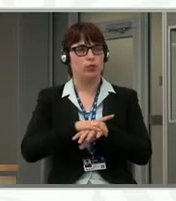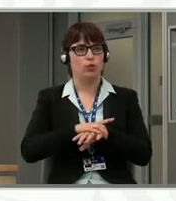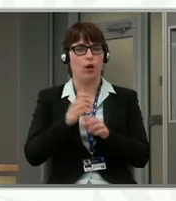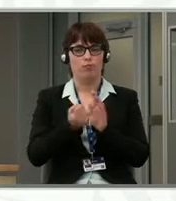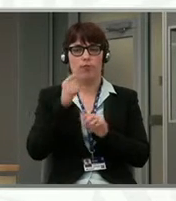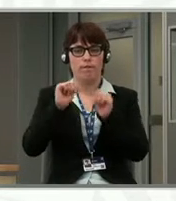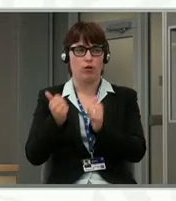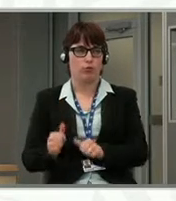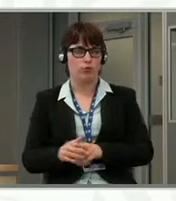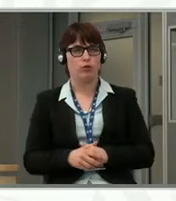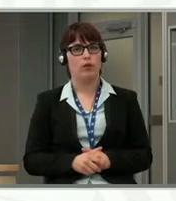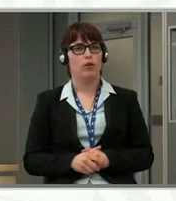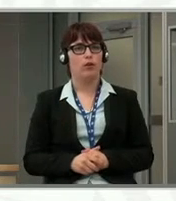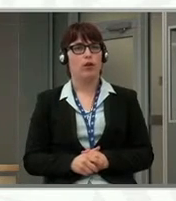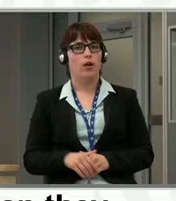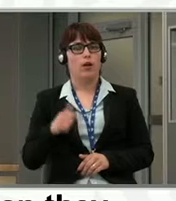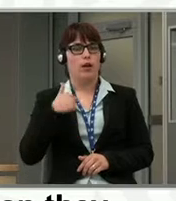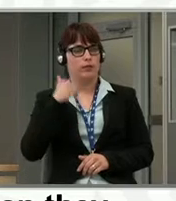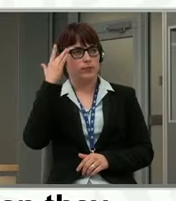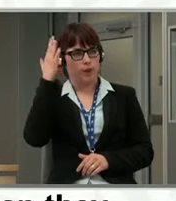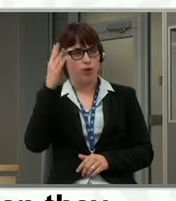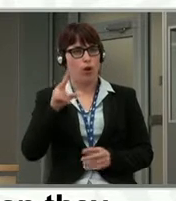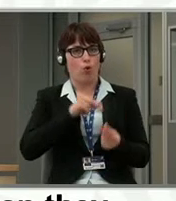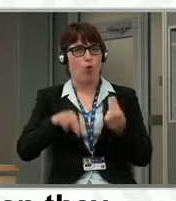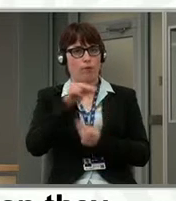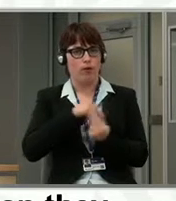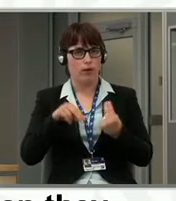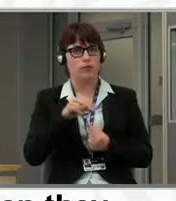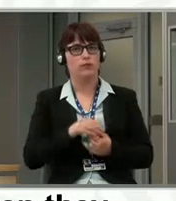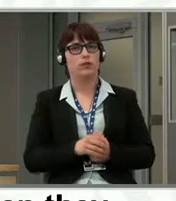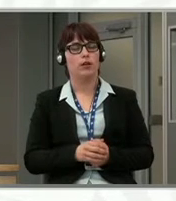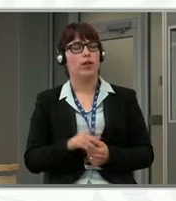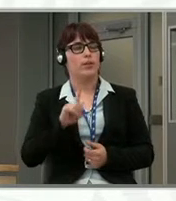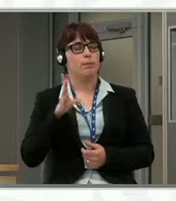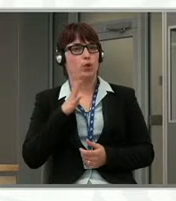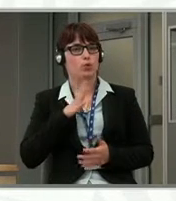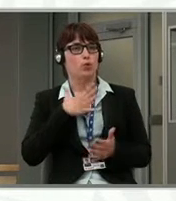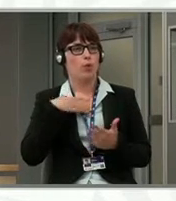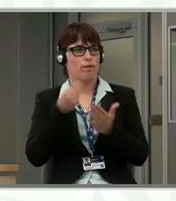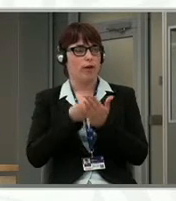proven their worth in these discussions. I hope that this